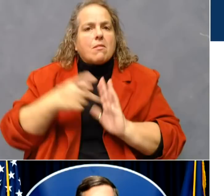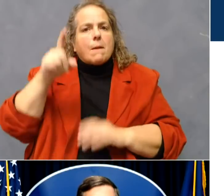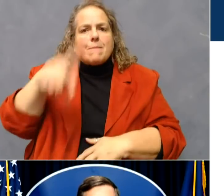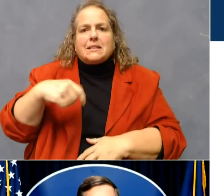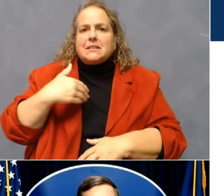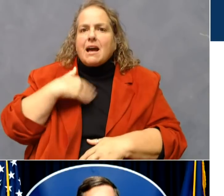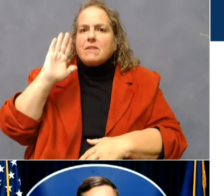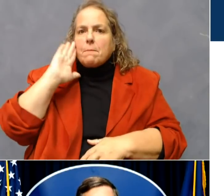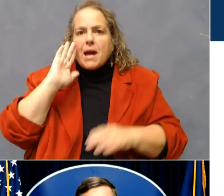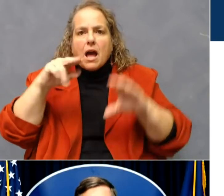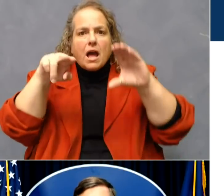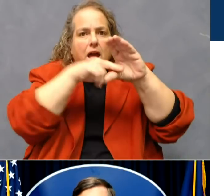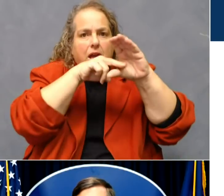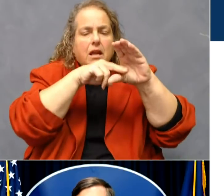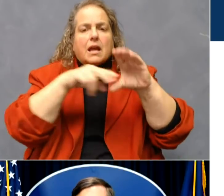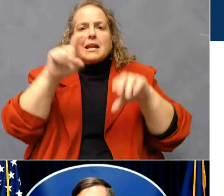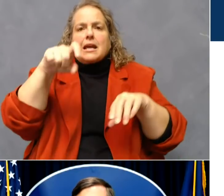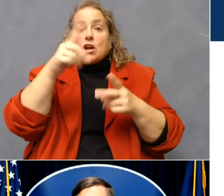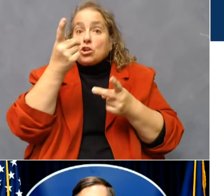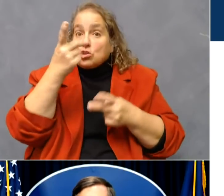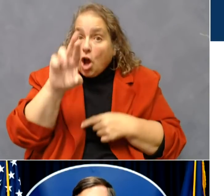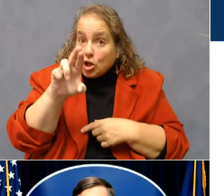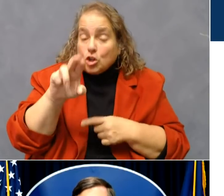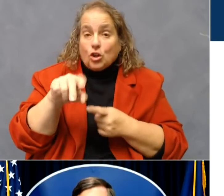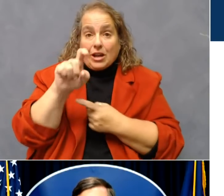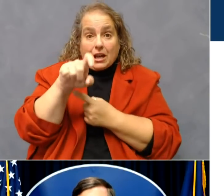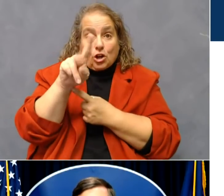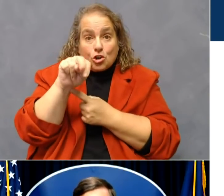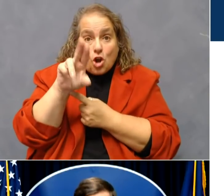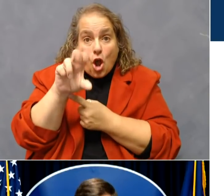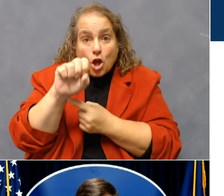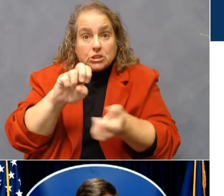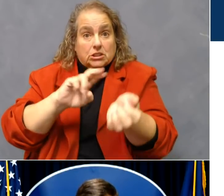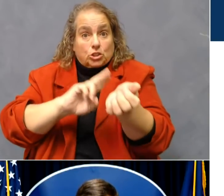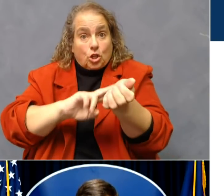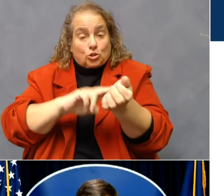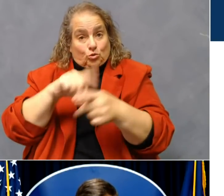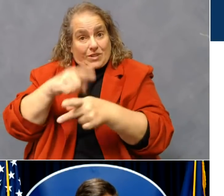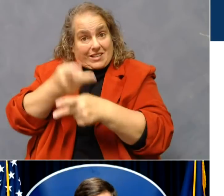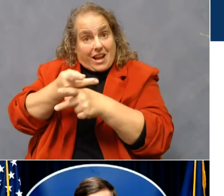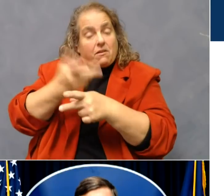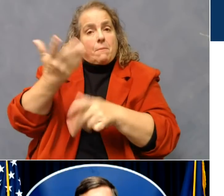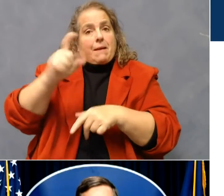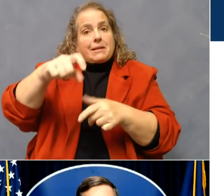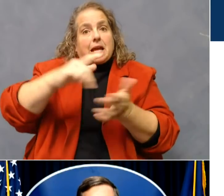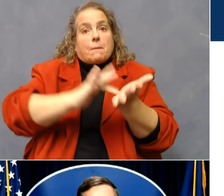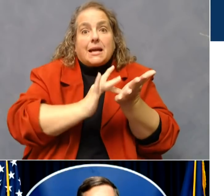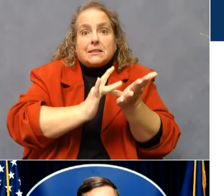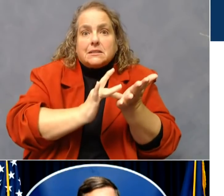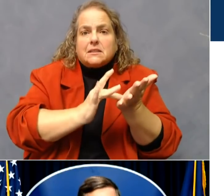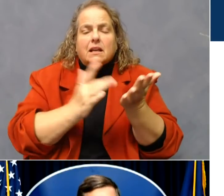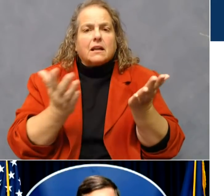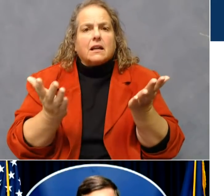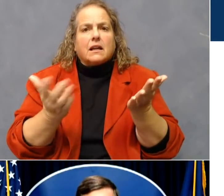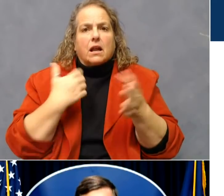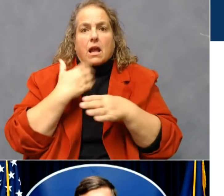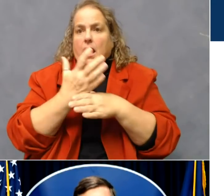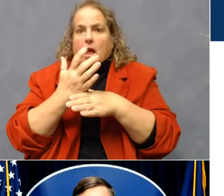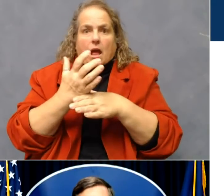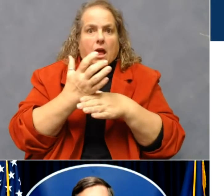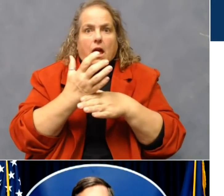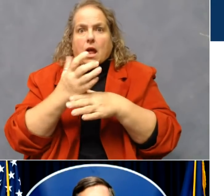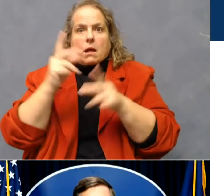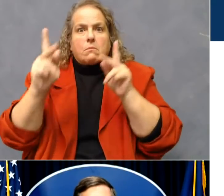nurses to help take care of them. They may need medication. Again, we've got to make sure we can level off